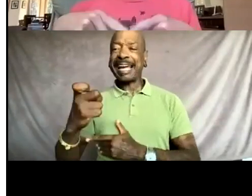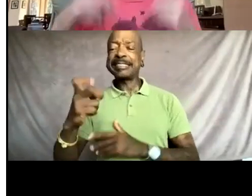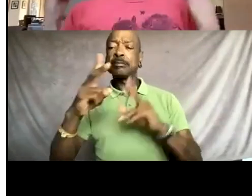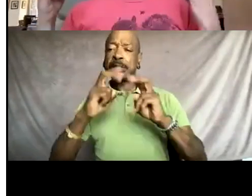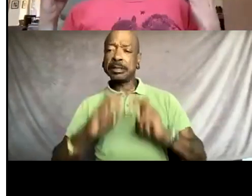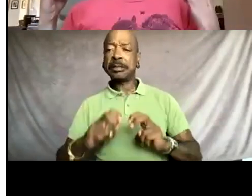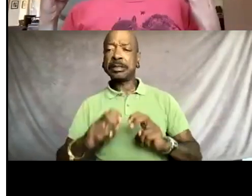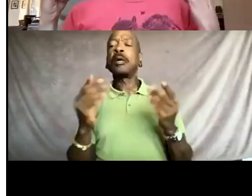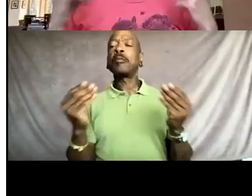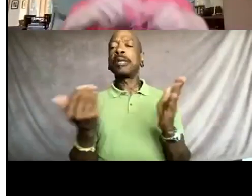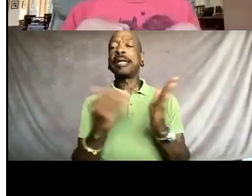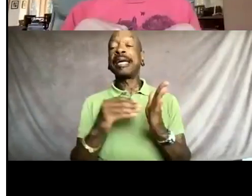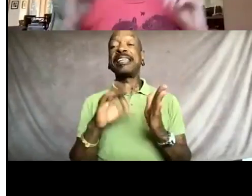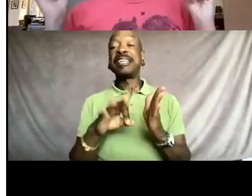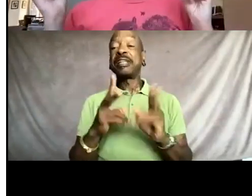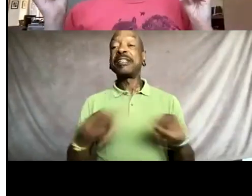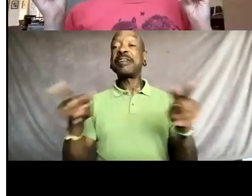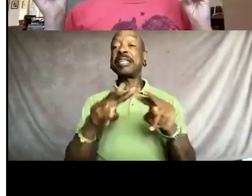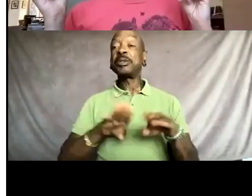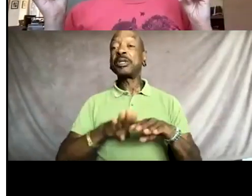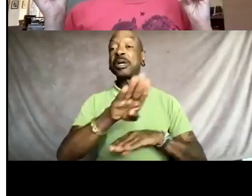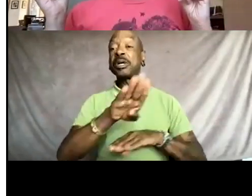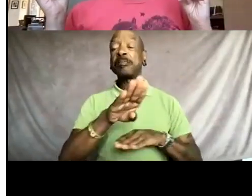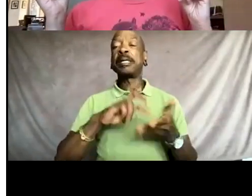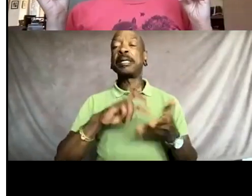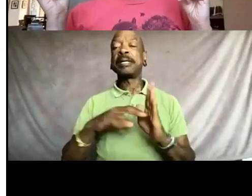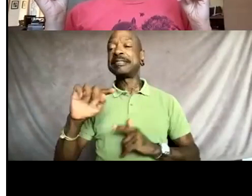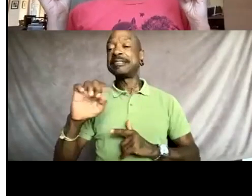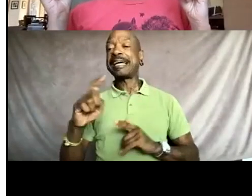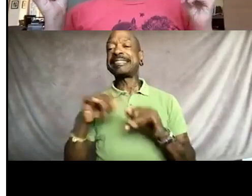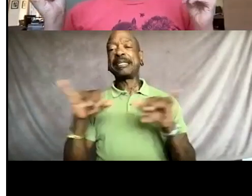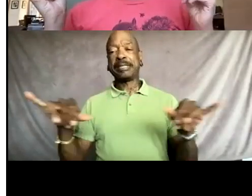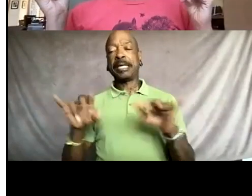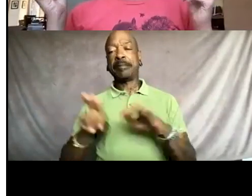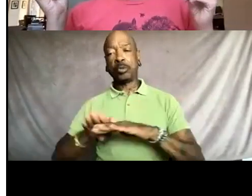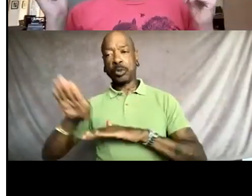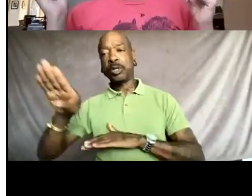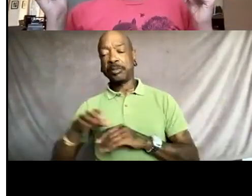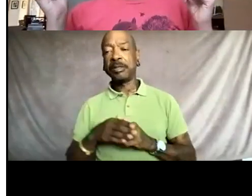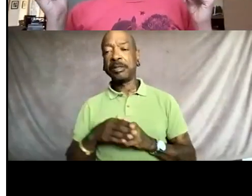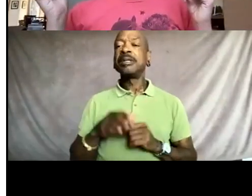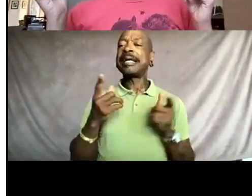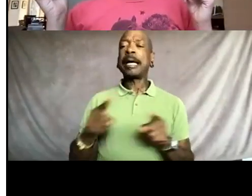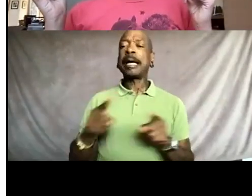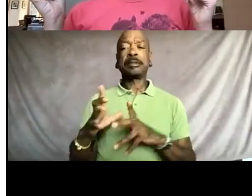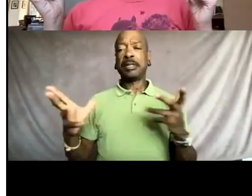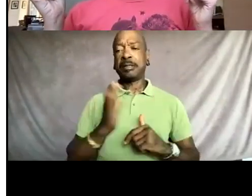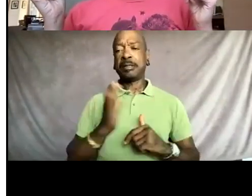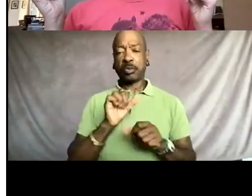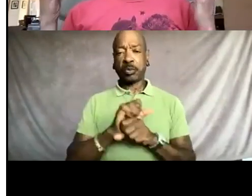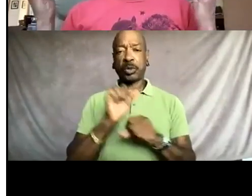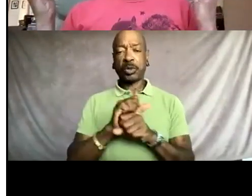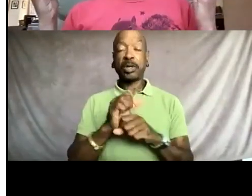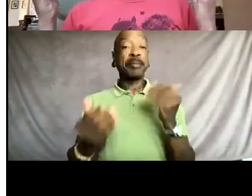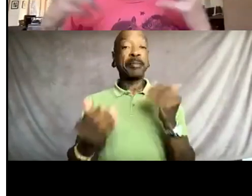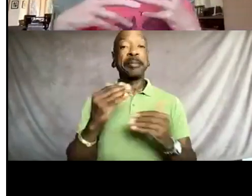if the value has gone up a lot, it means property taxes are going to shoot up. This comes up a lot in our work, where maybe, let's